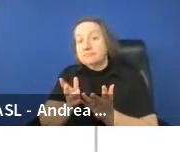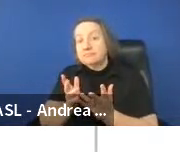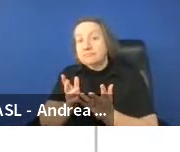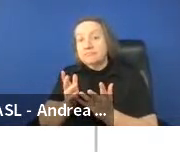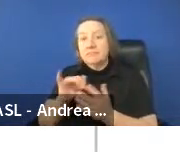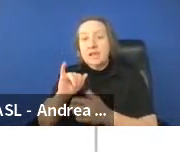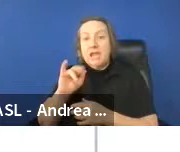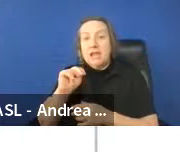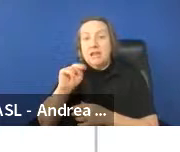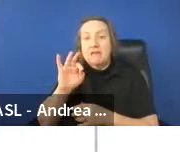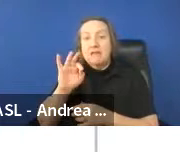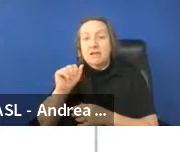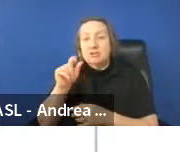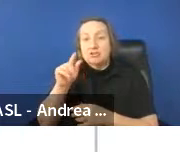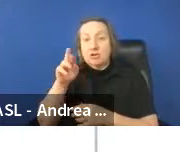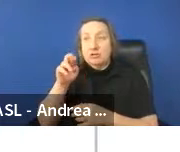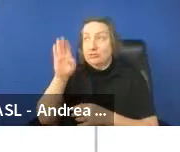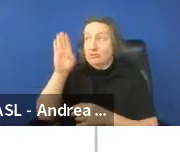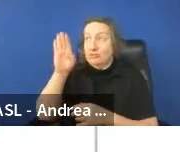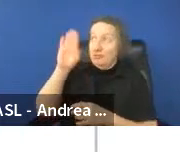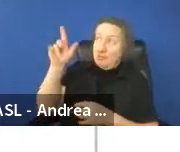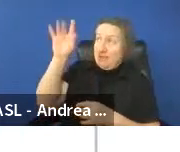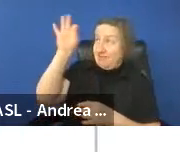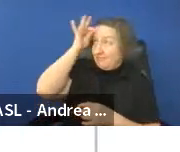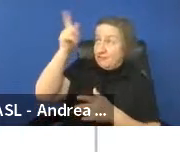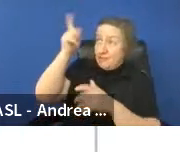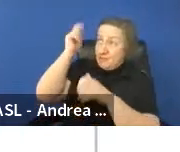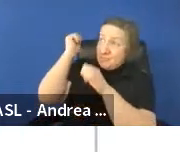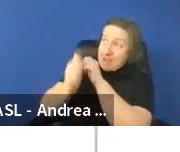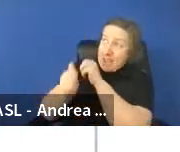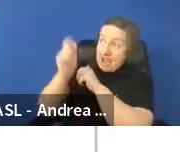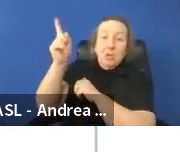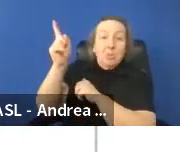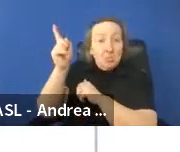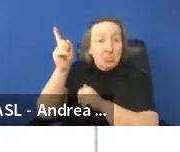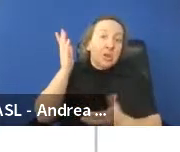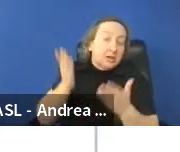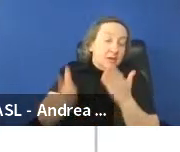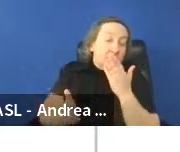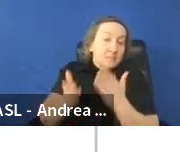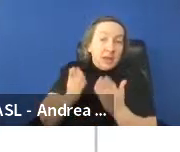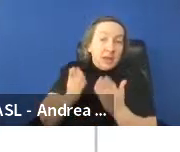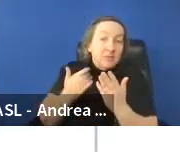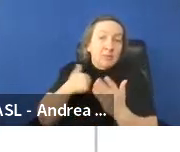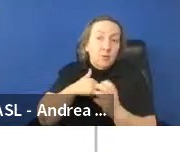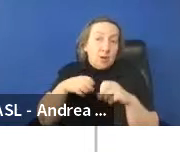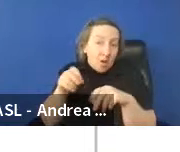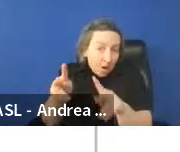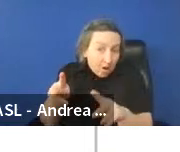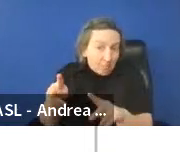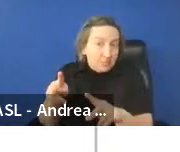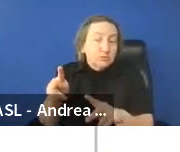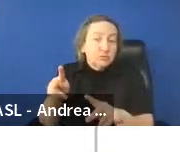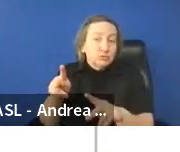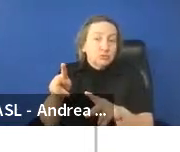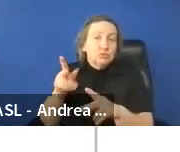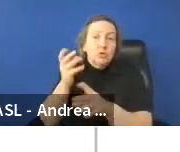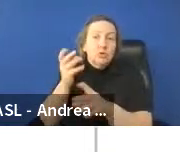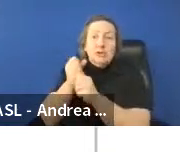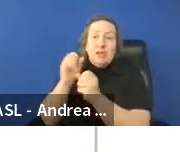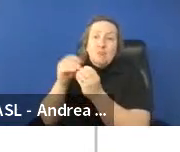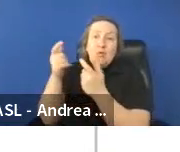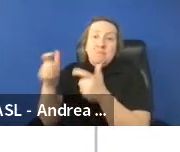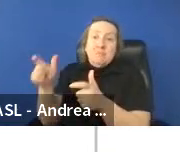infrastructure package being passed, we think that we may have opportunities for a larger amount